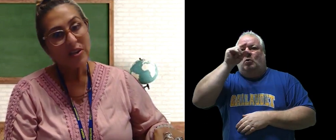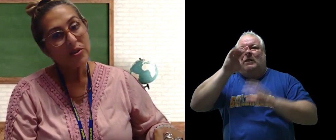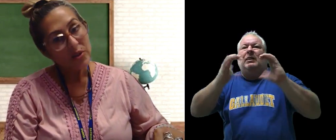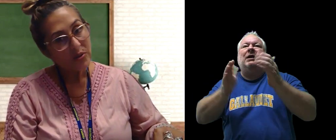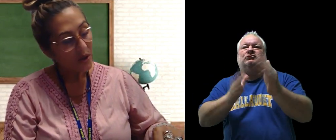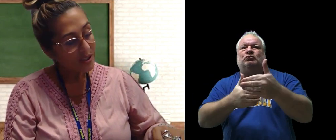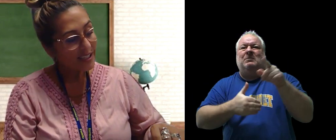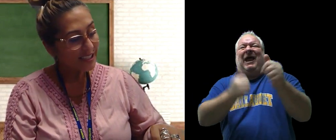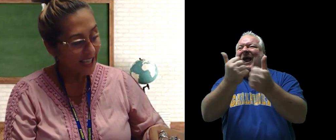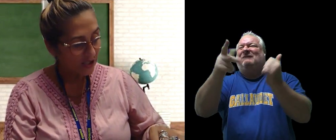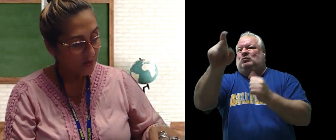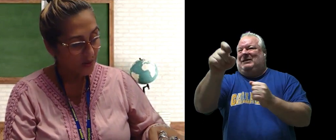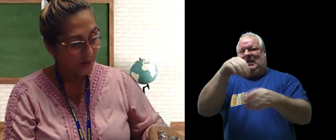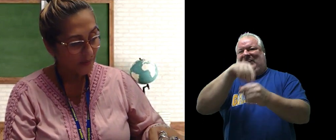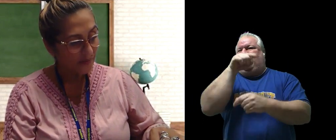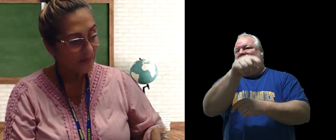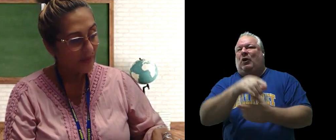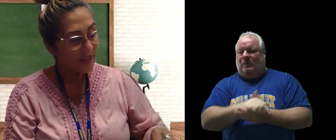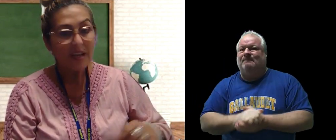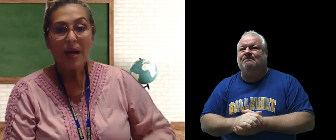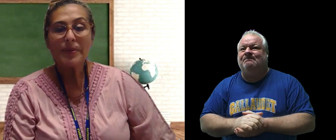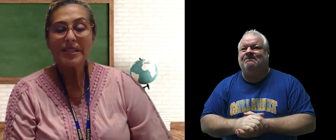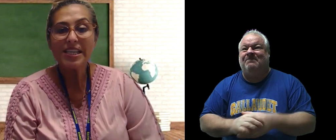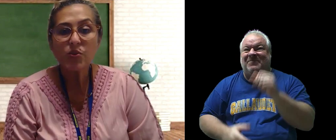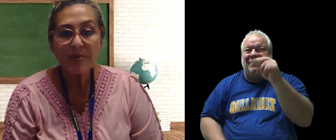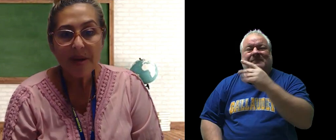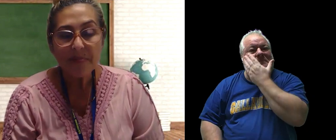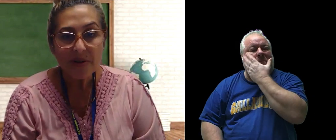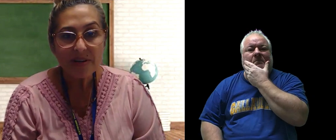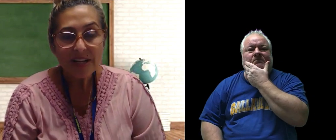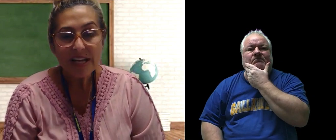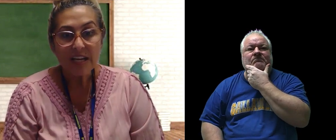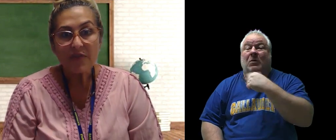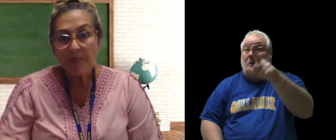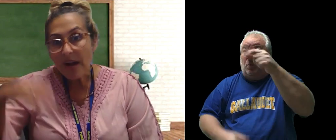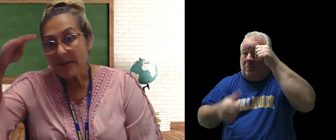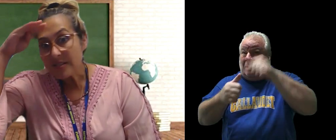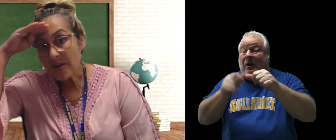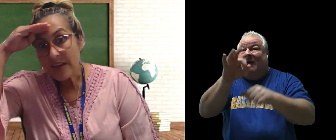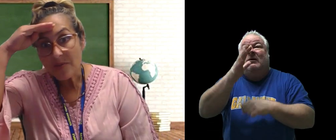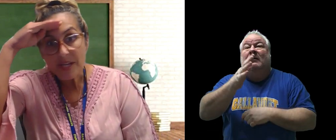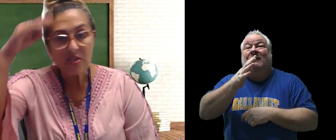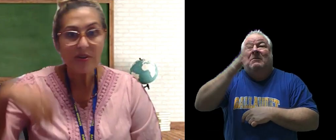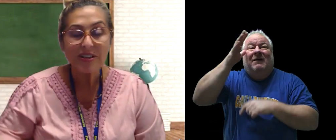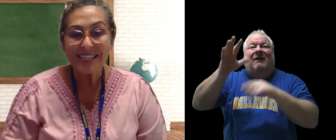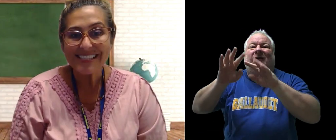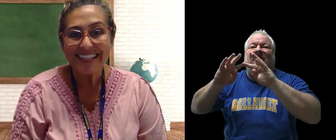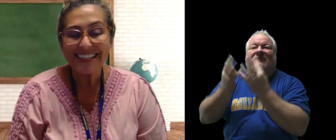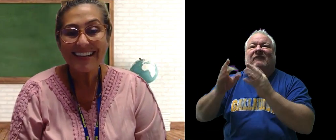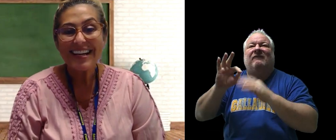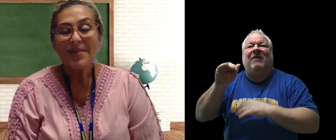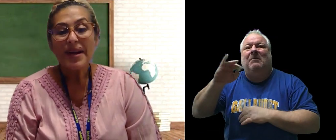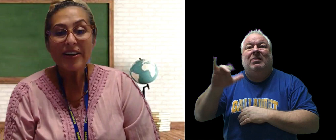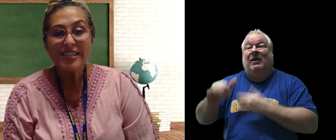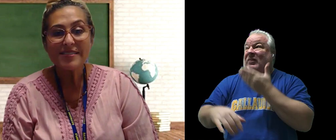Council Google Classroom. Please remember, and if your parents are there, make sure they're